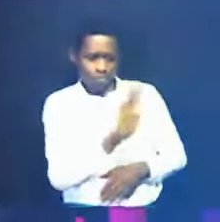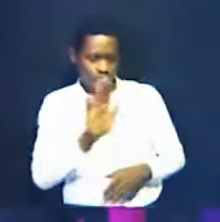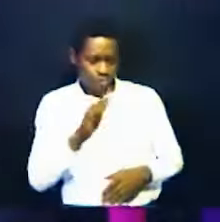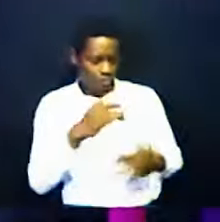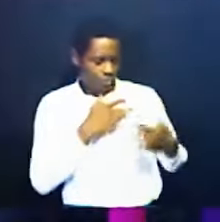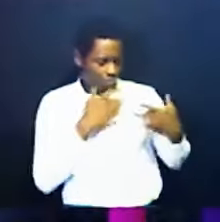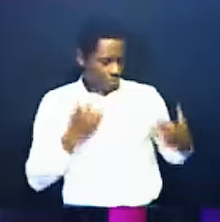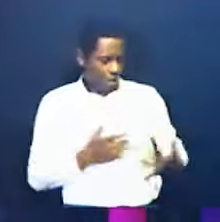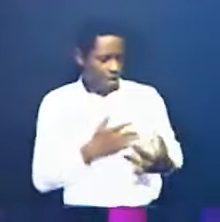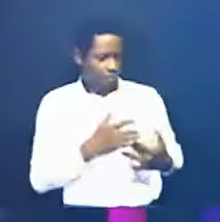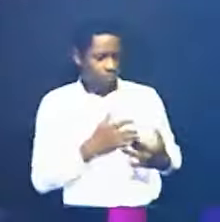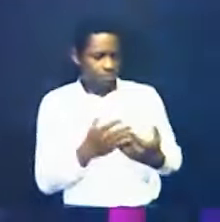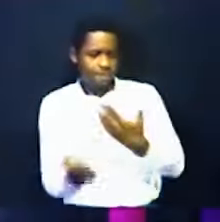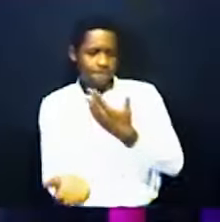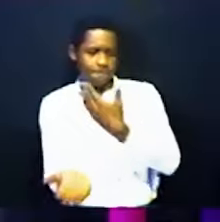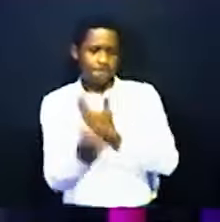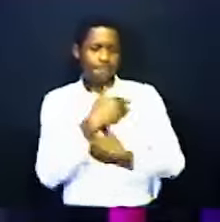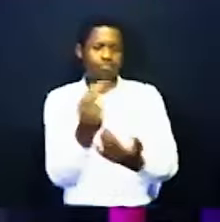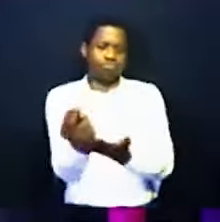turned back to God again.